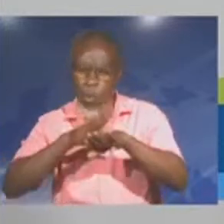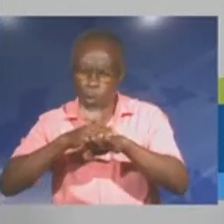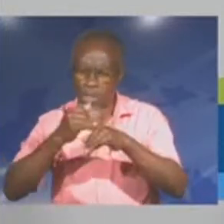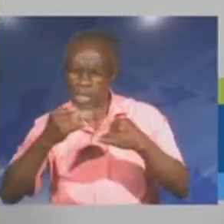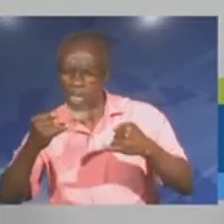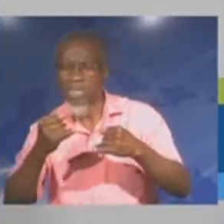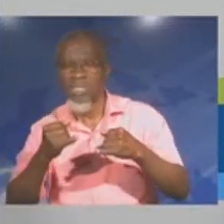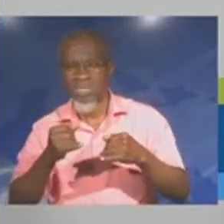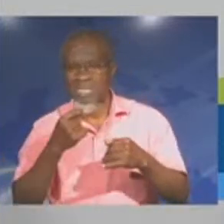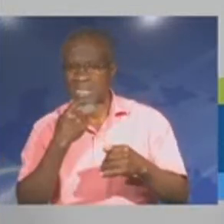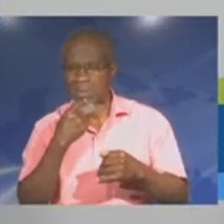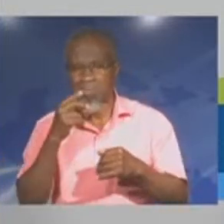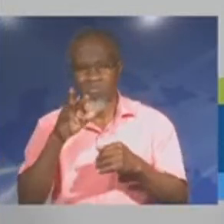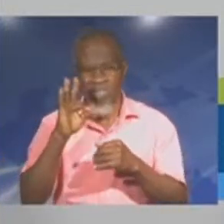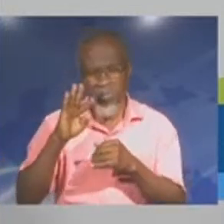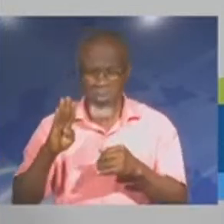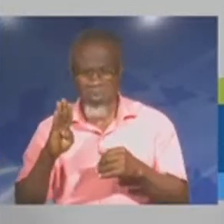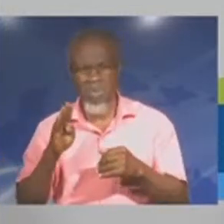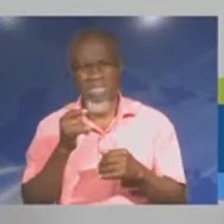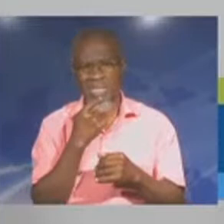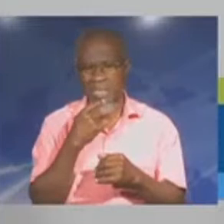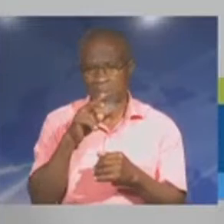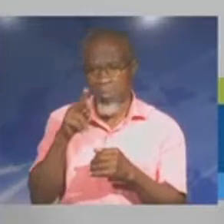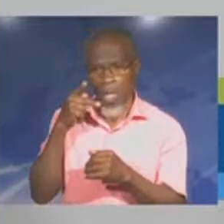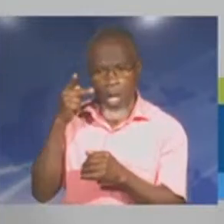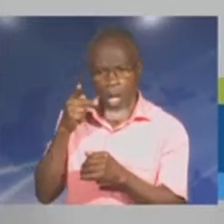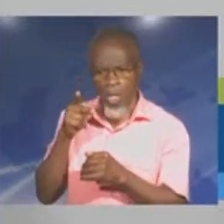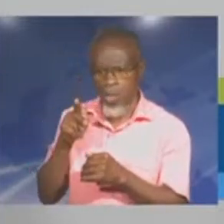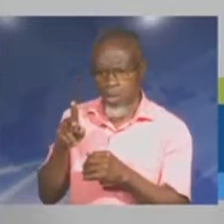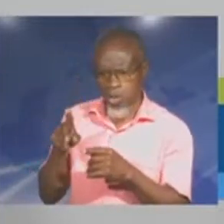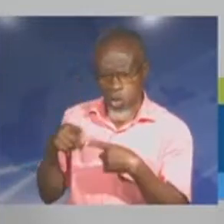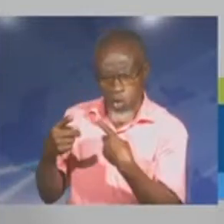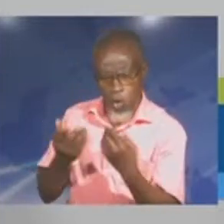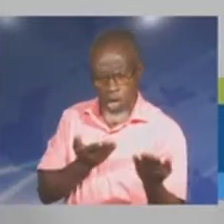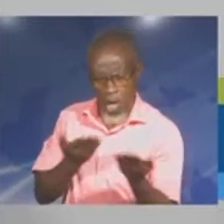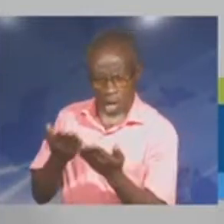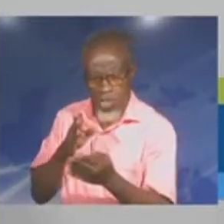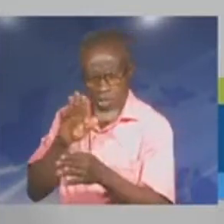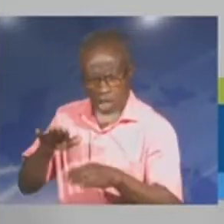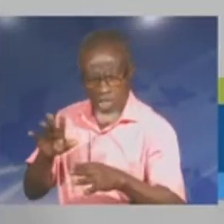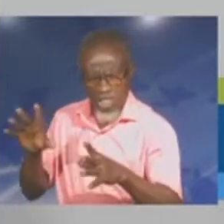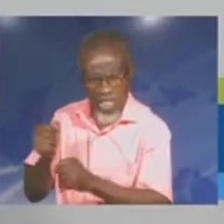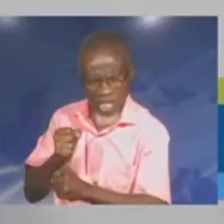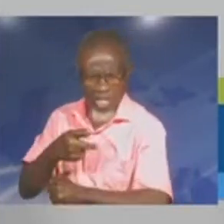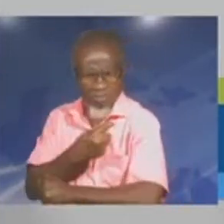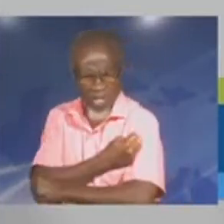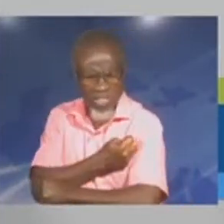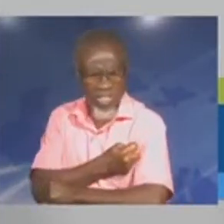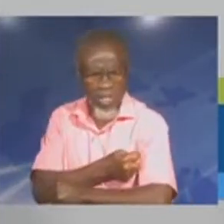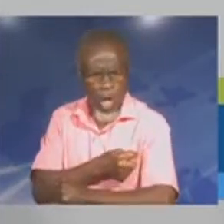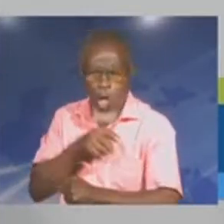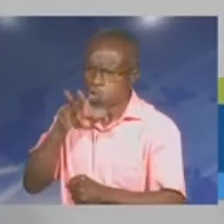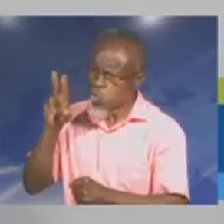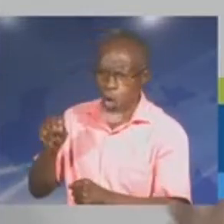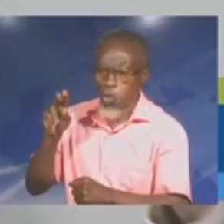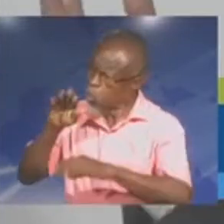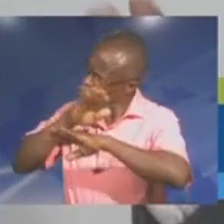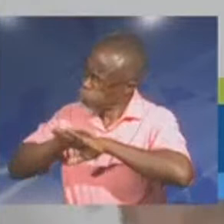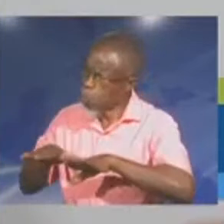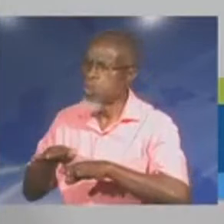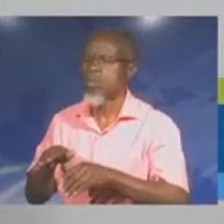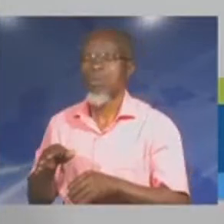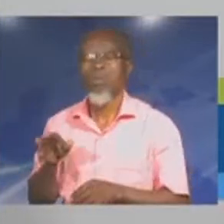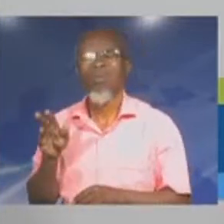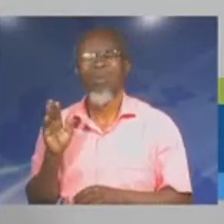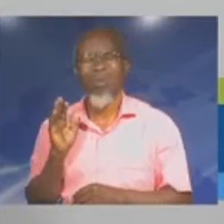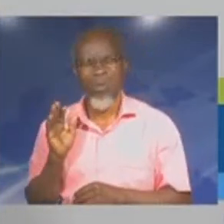vaccinated. Most of the events with the 12 to 18, and the CMO can probably bear me out here, he's